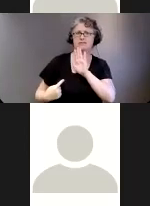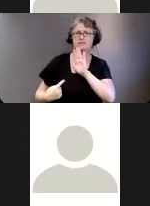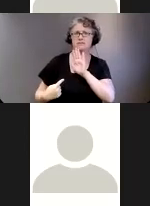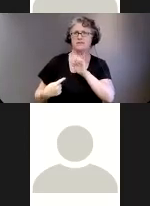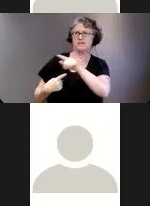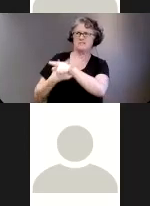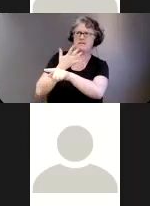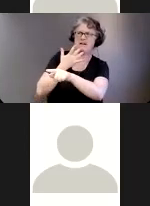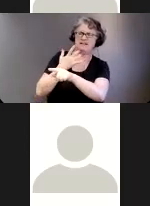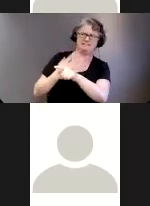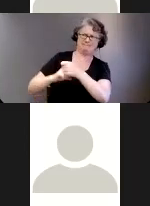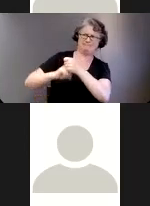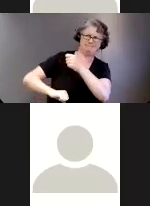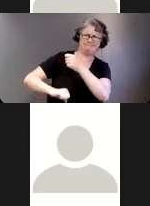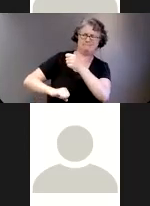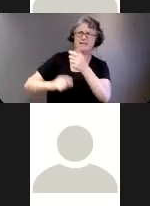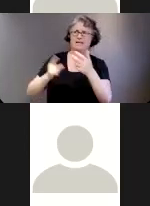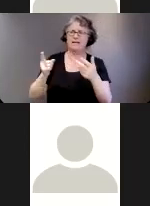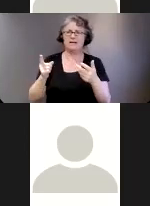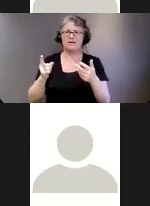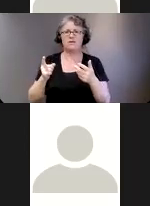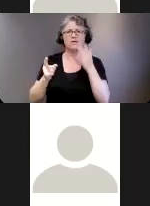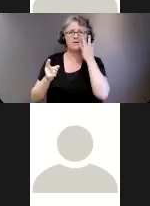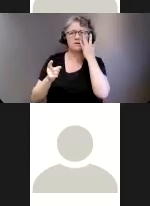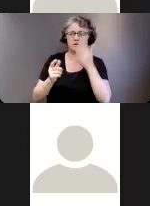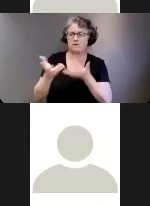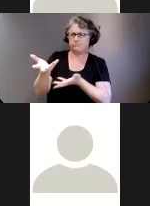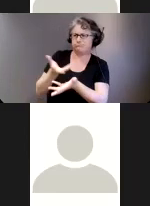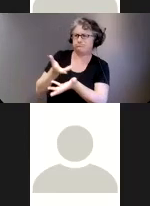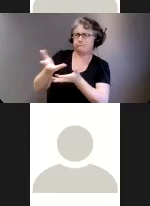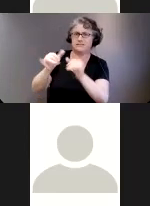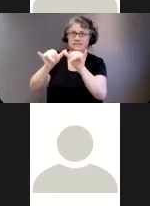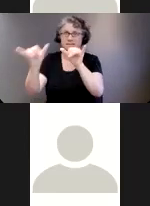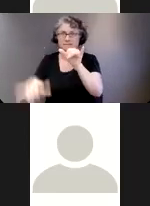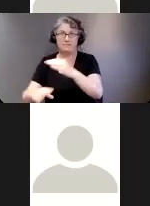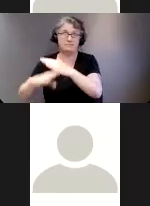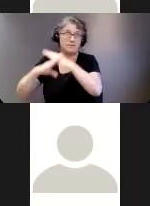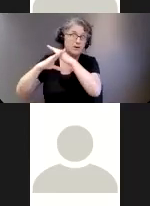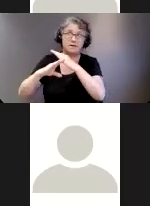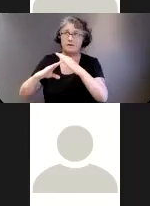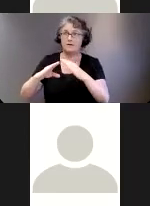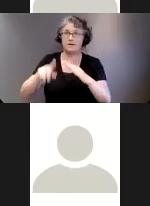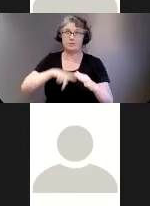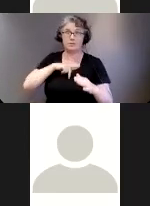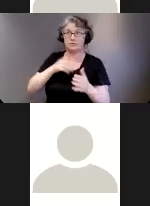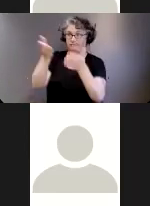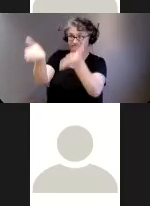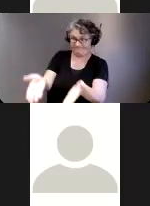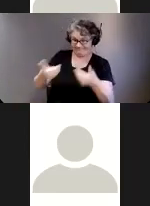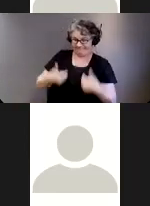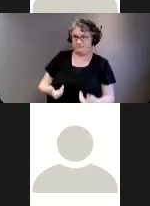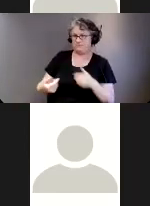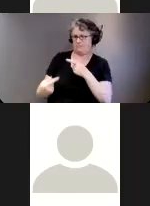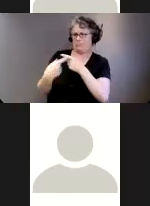bias, where there have been, interpersonal, but also systemic barriers to actually engaging in that service.